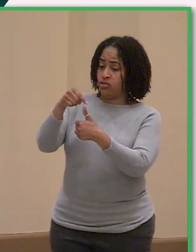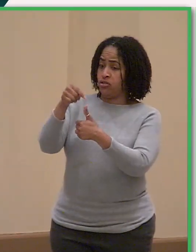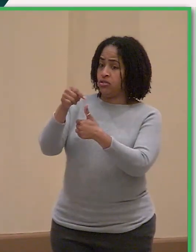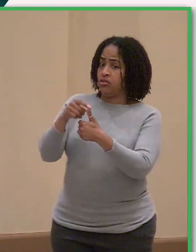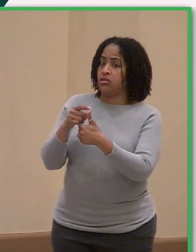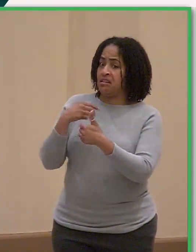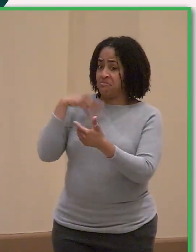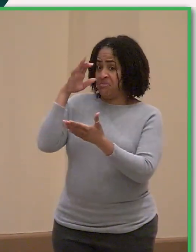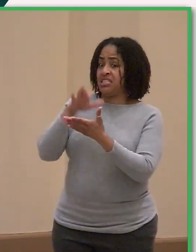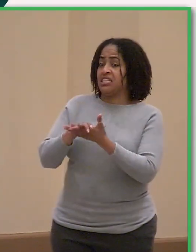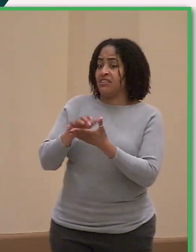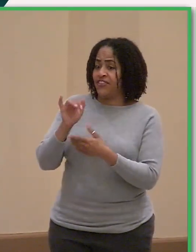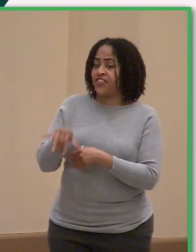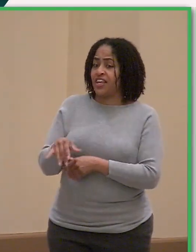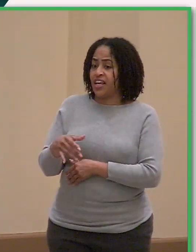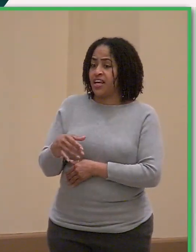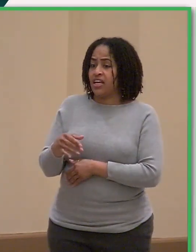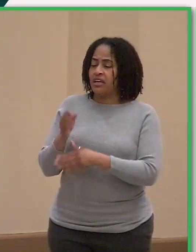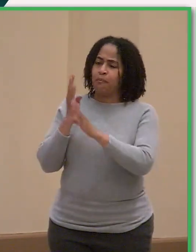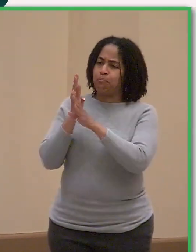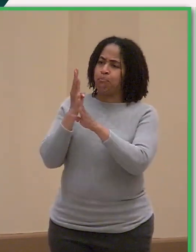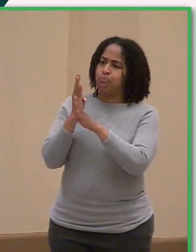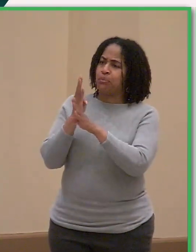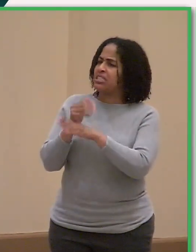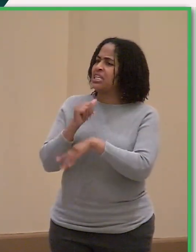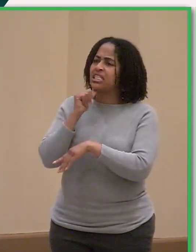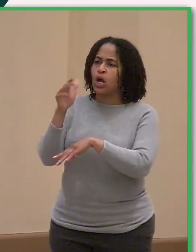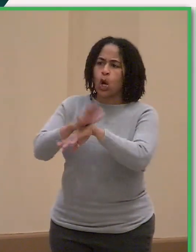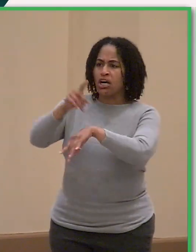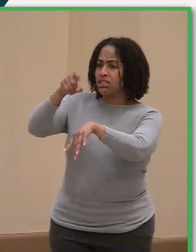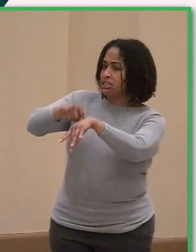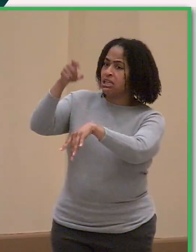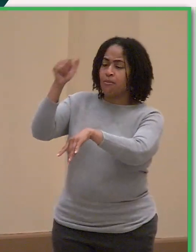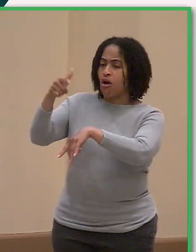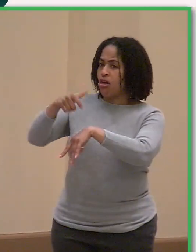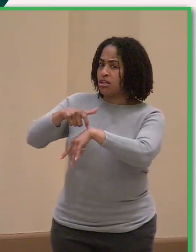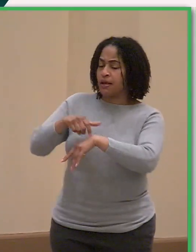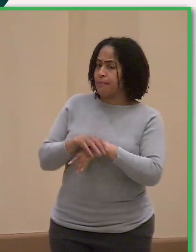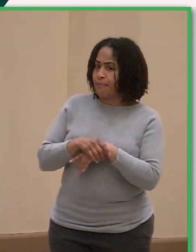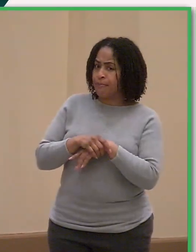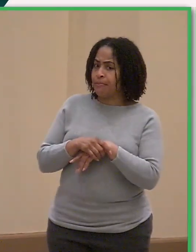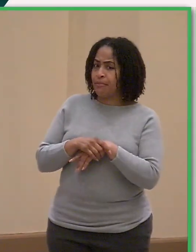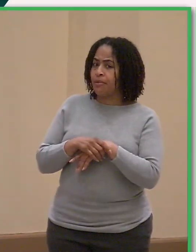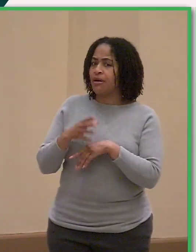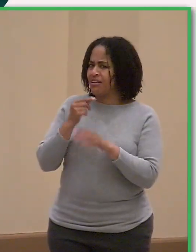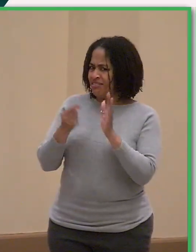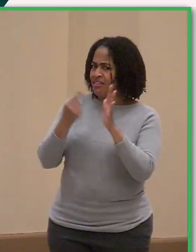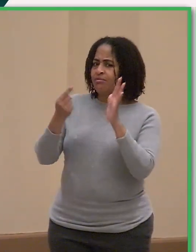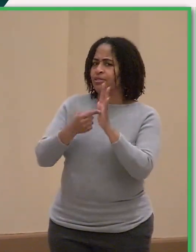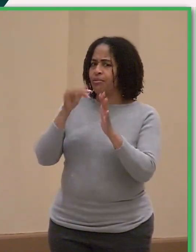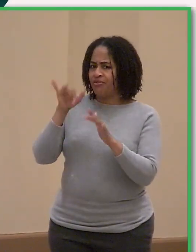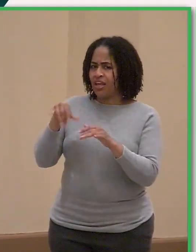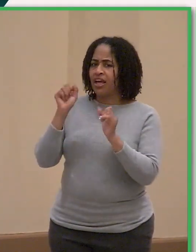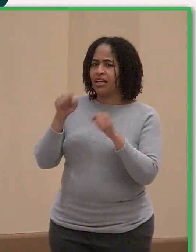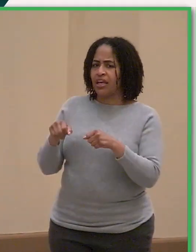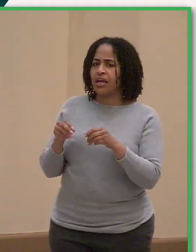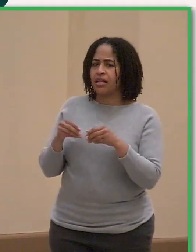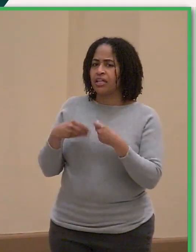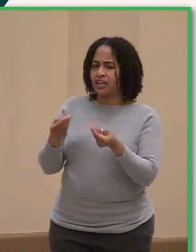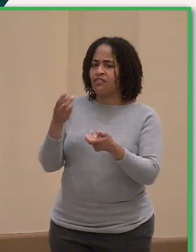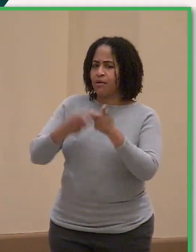I believe that the buses are not on time all the time. And, you know, sometimes that could put